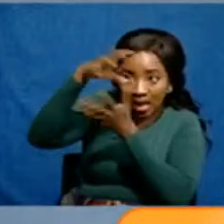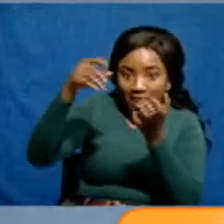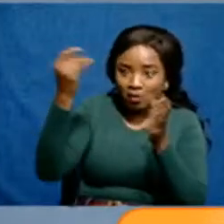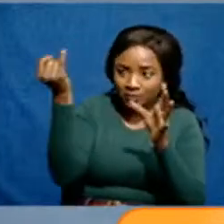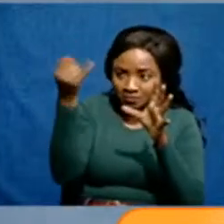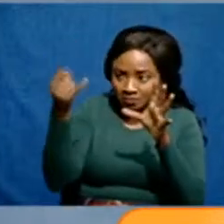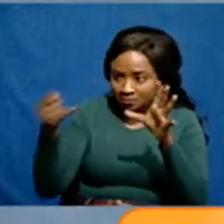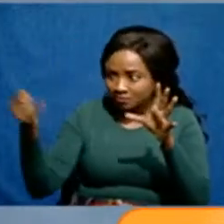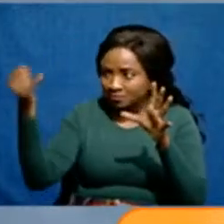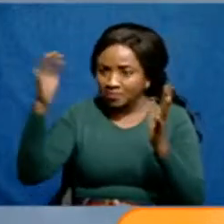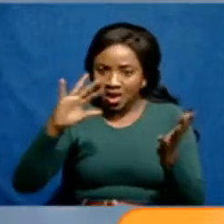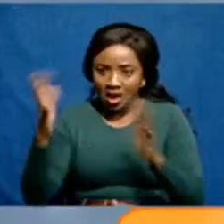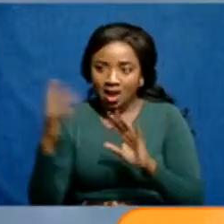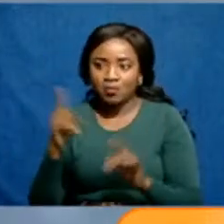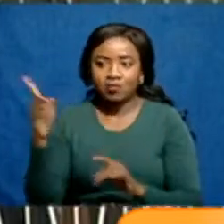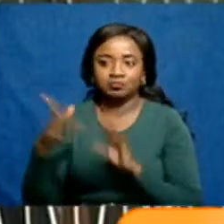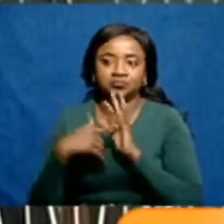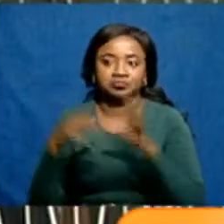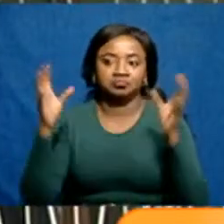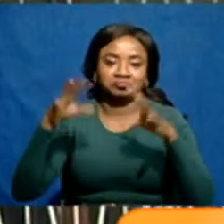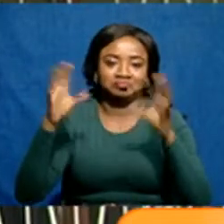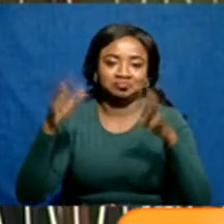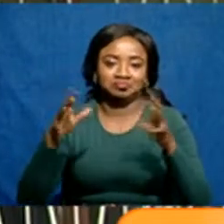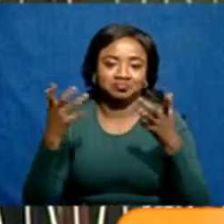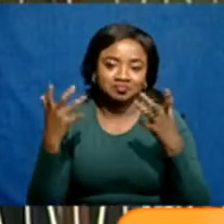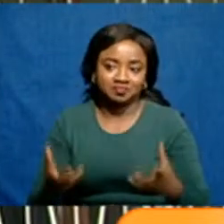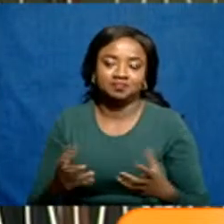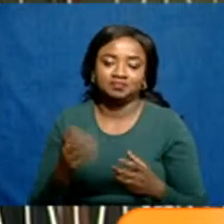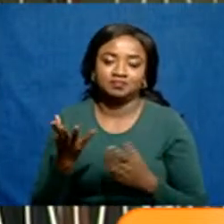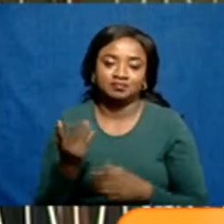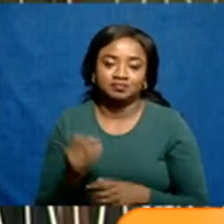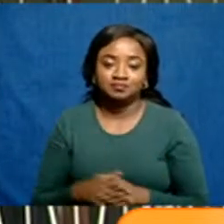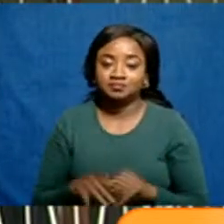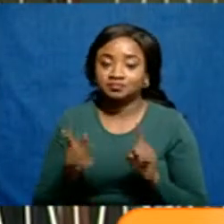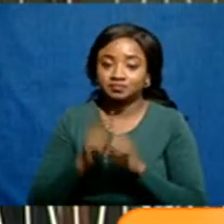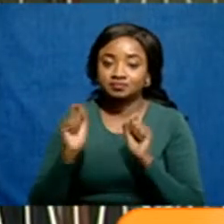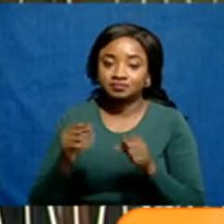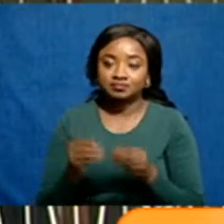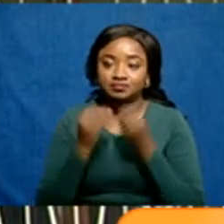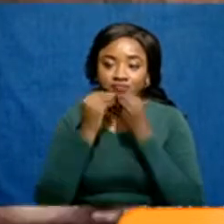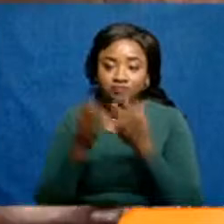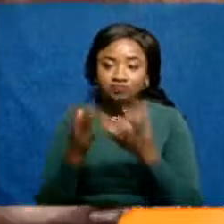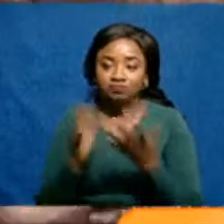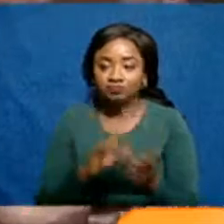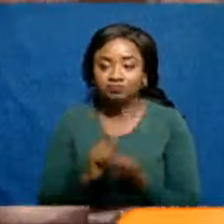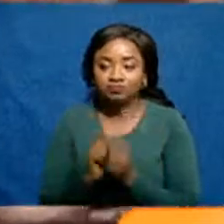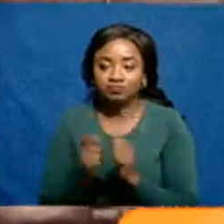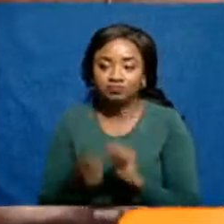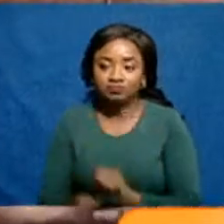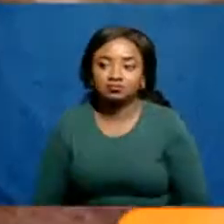stars at a certain time of the year can provide an information about seasonal changes.